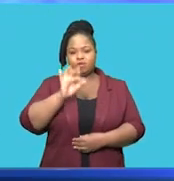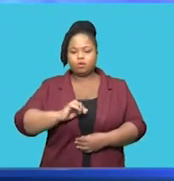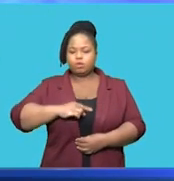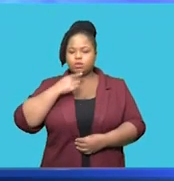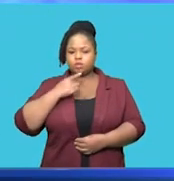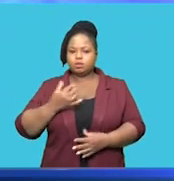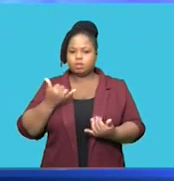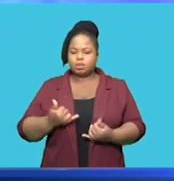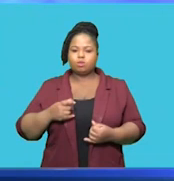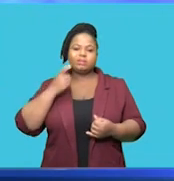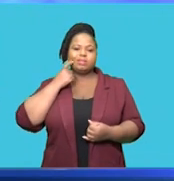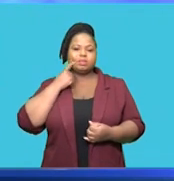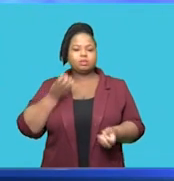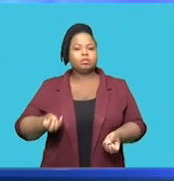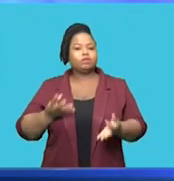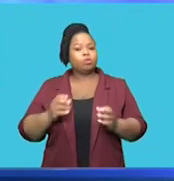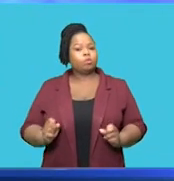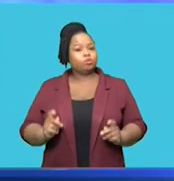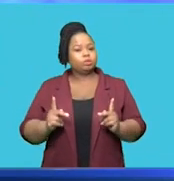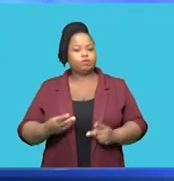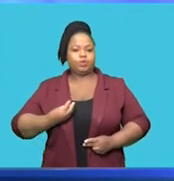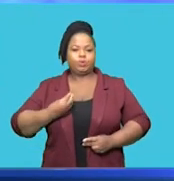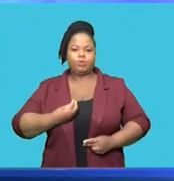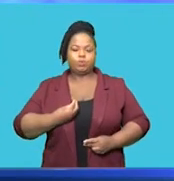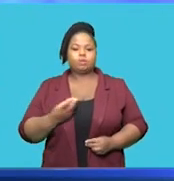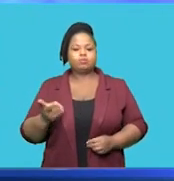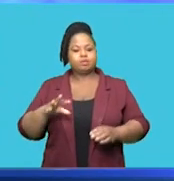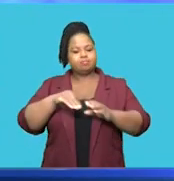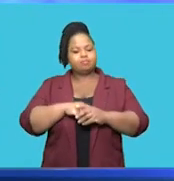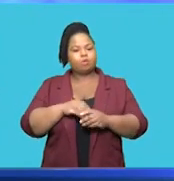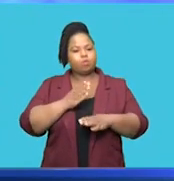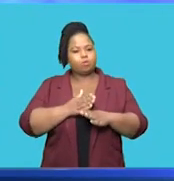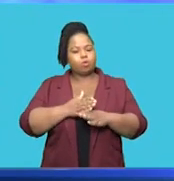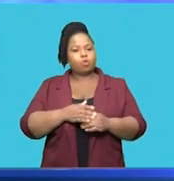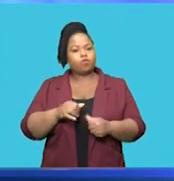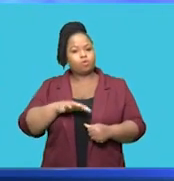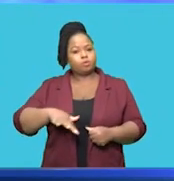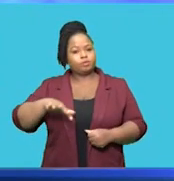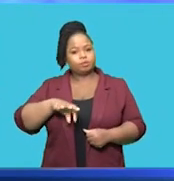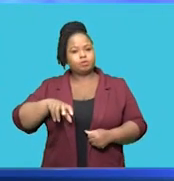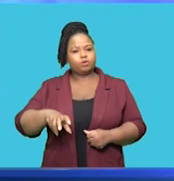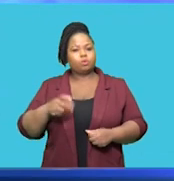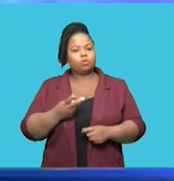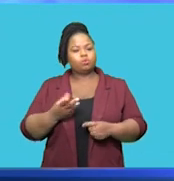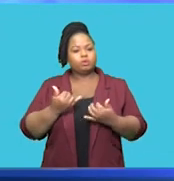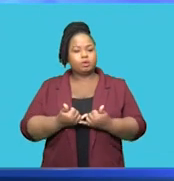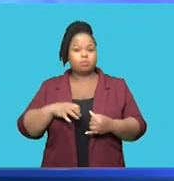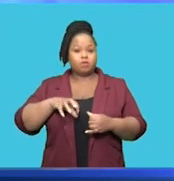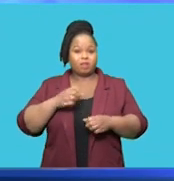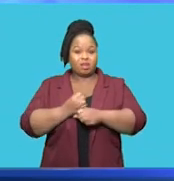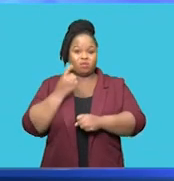e tlile ho hlola menyetla ya mesebetsi ho batjha le ho nka karolo kgolong ya moruo wa naha metseng le metsaneng ho phatlalla le